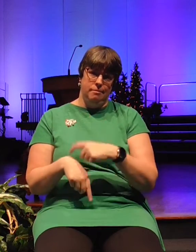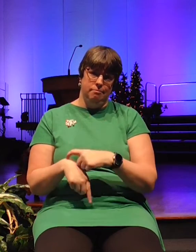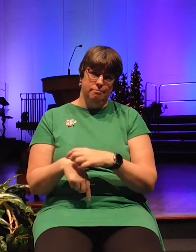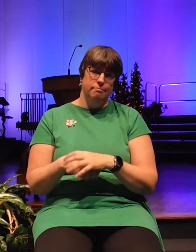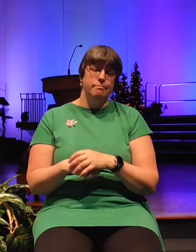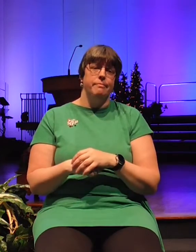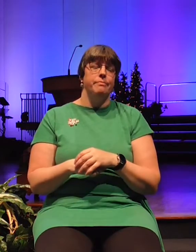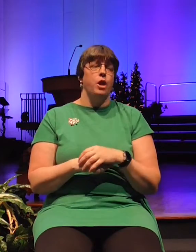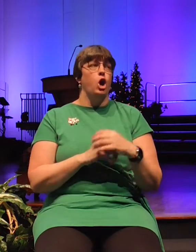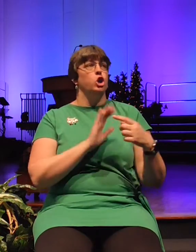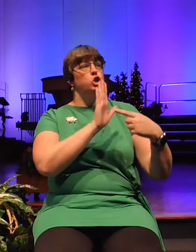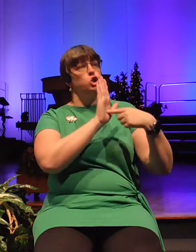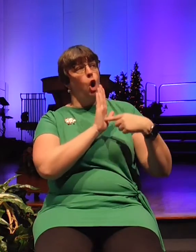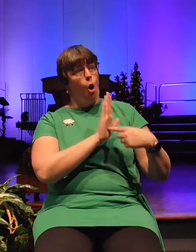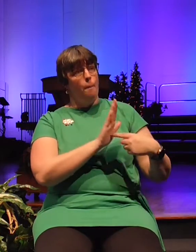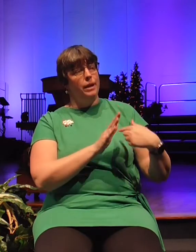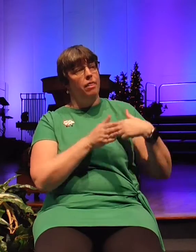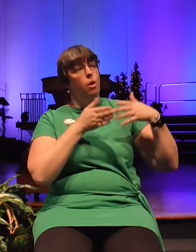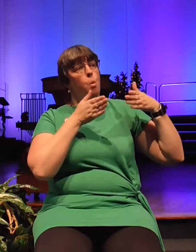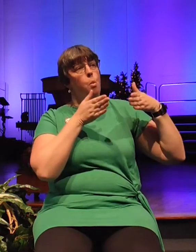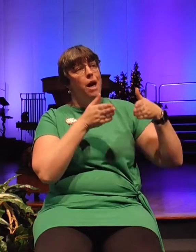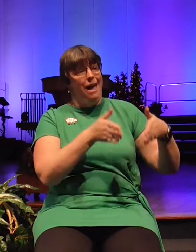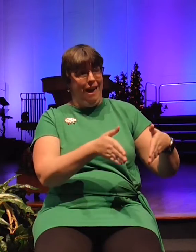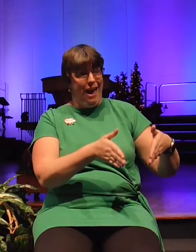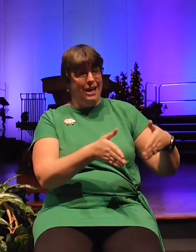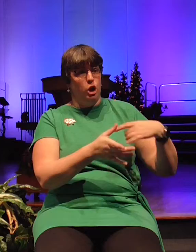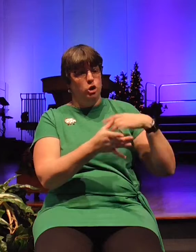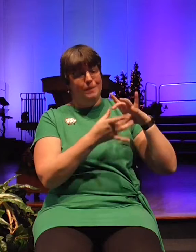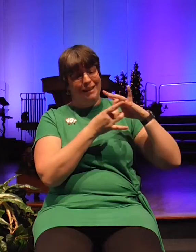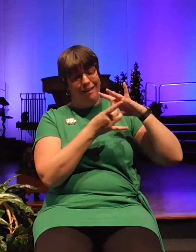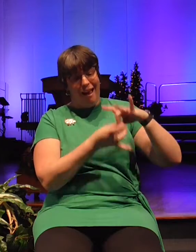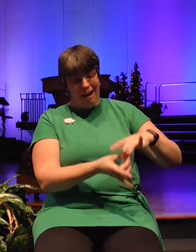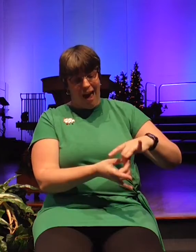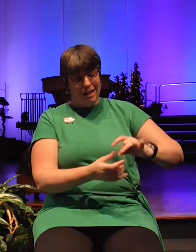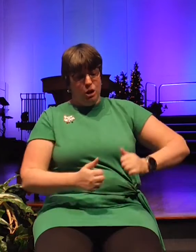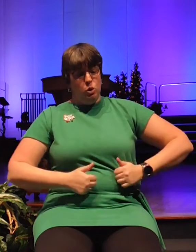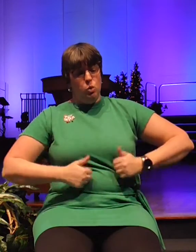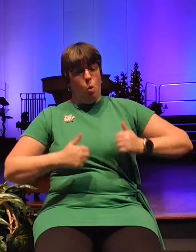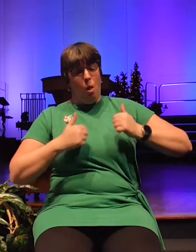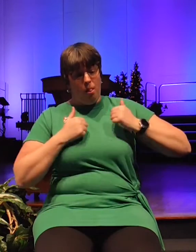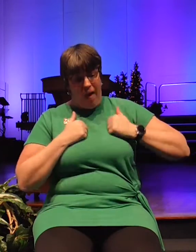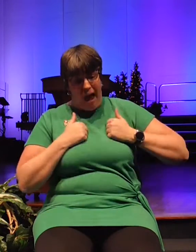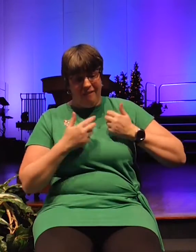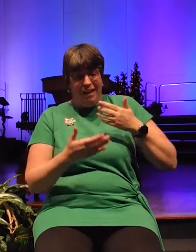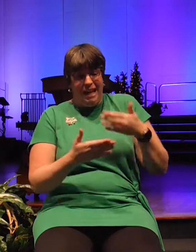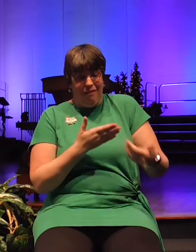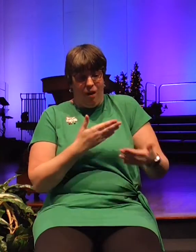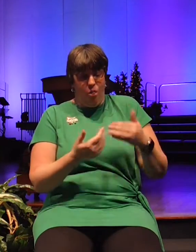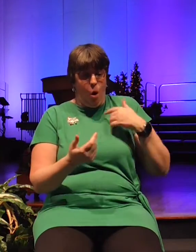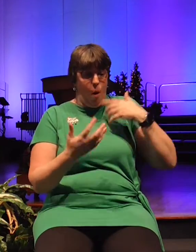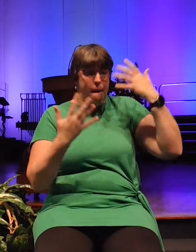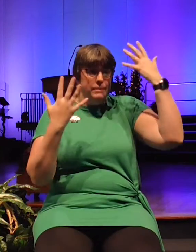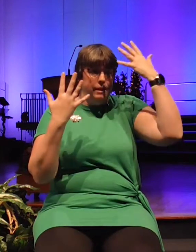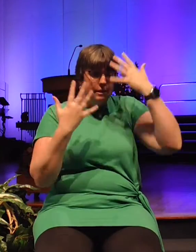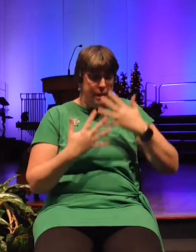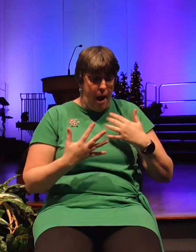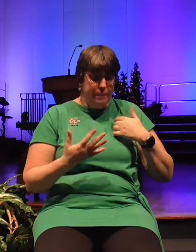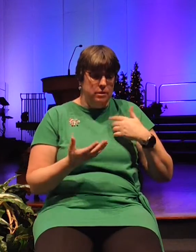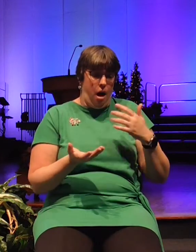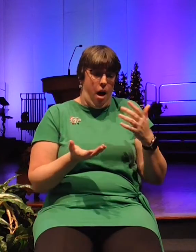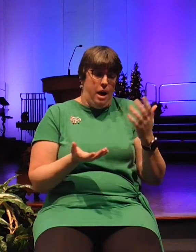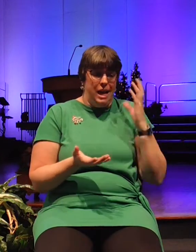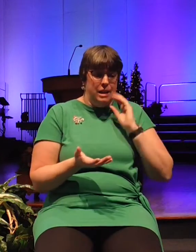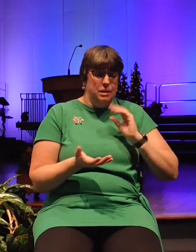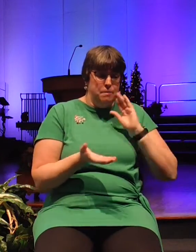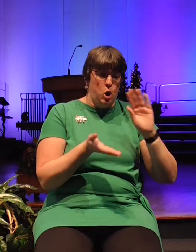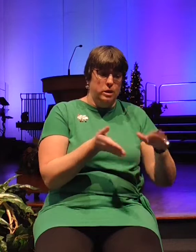Show me the way to be connected to life, though I'm sad because I've lost a loved one